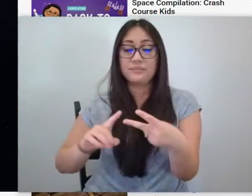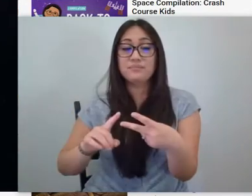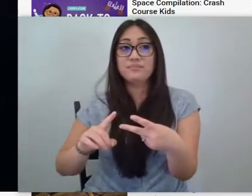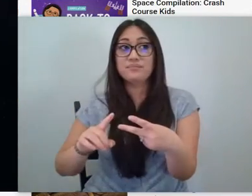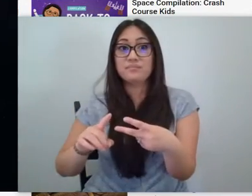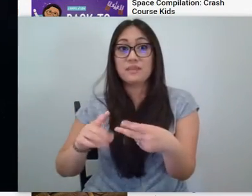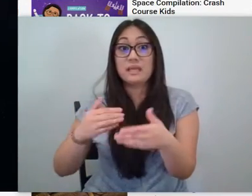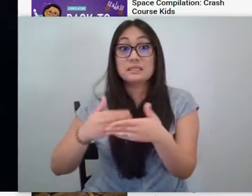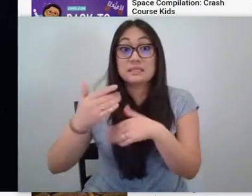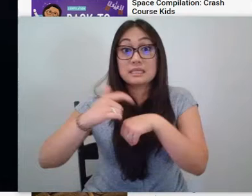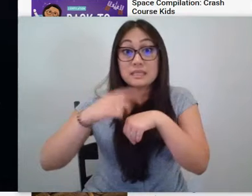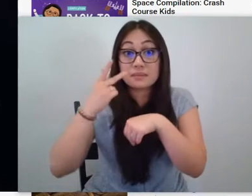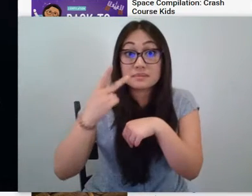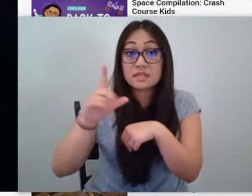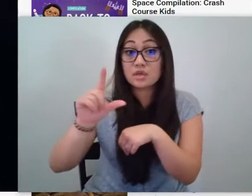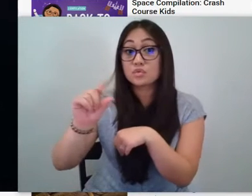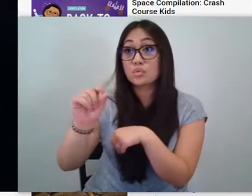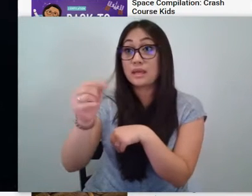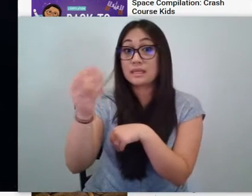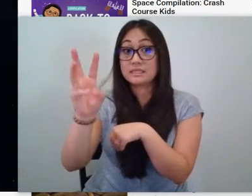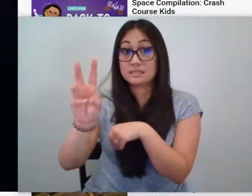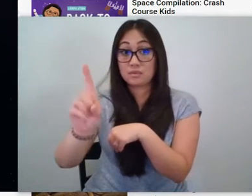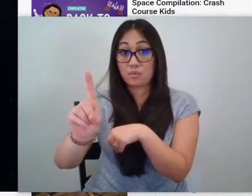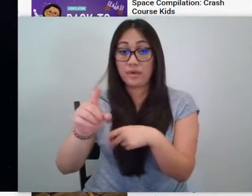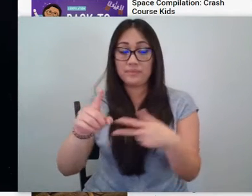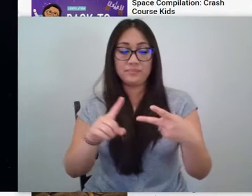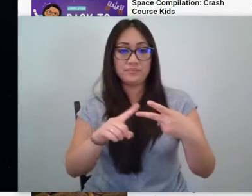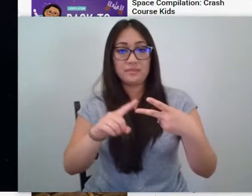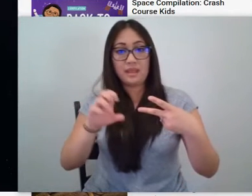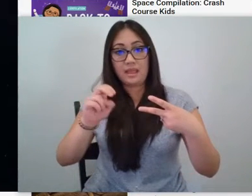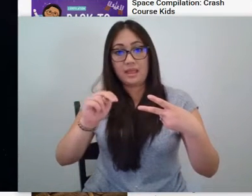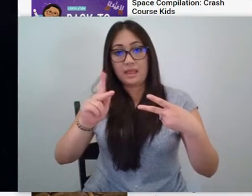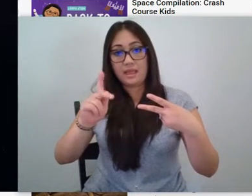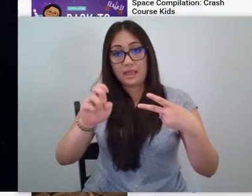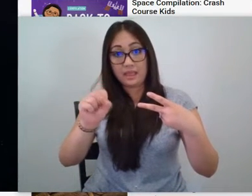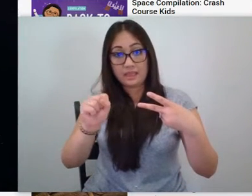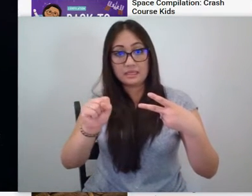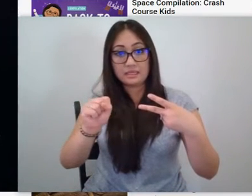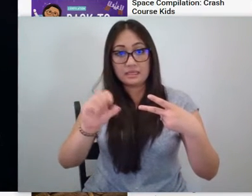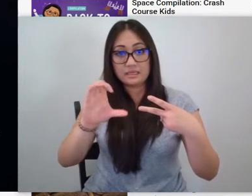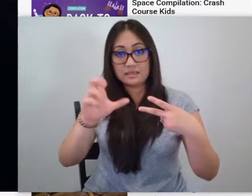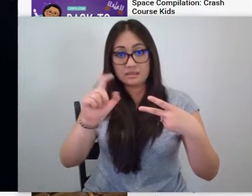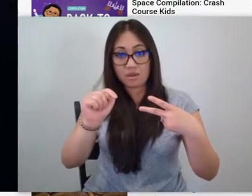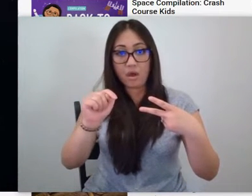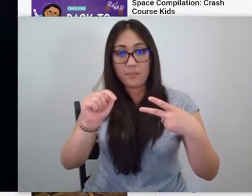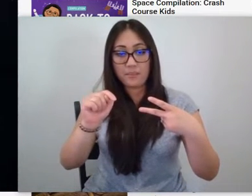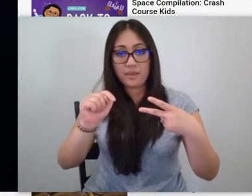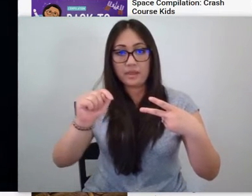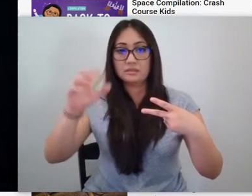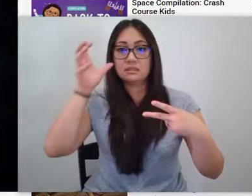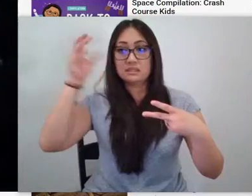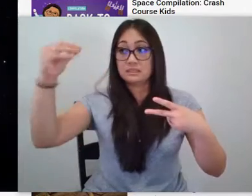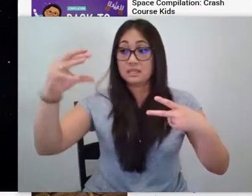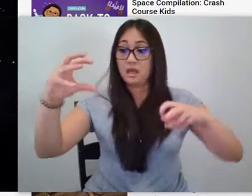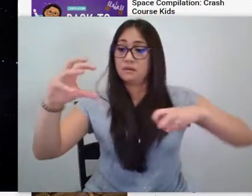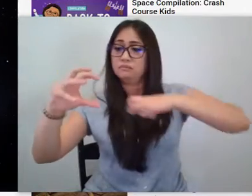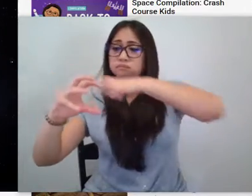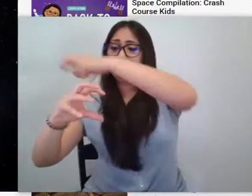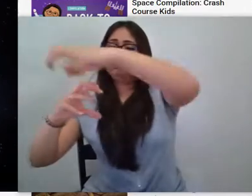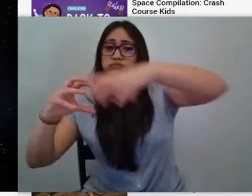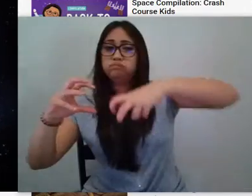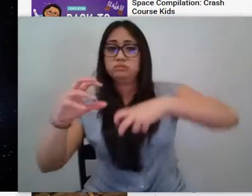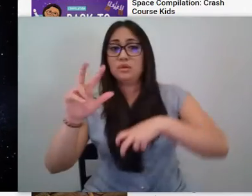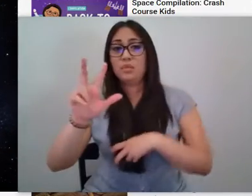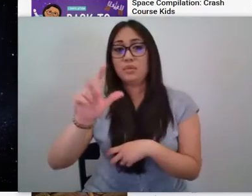the shortest orbit of any known comet. It orbits the sun every 3.3 years. Both